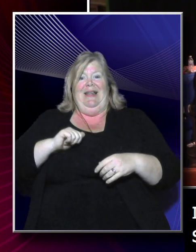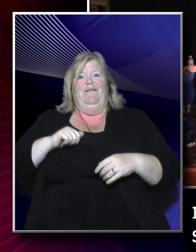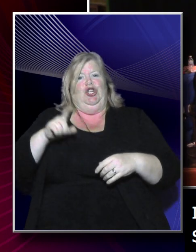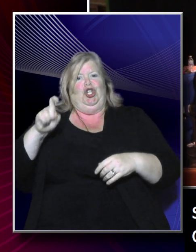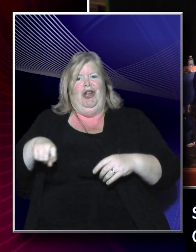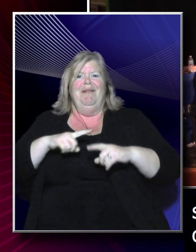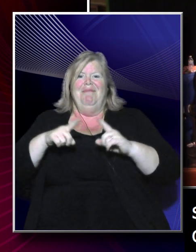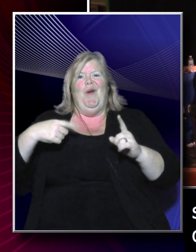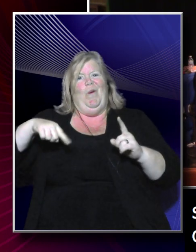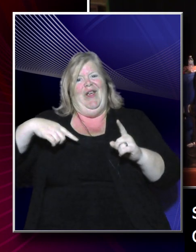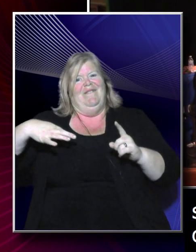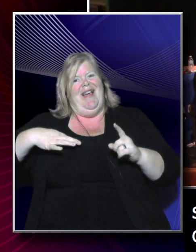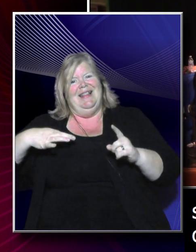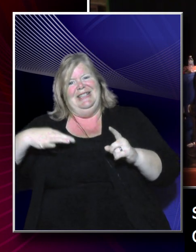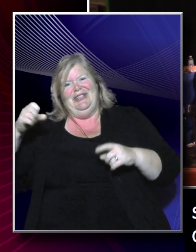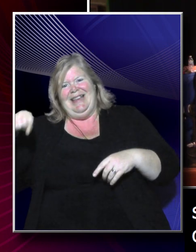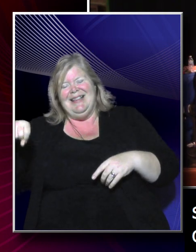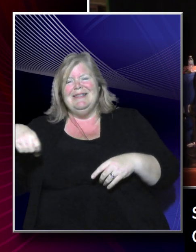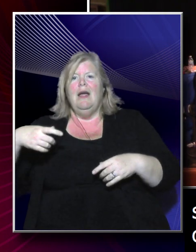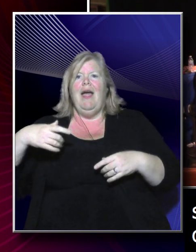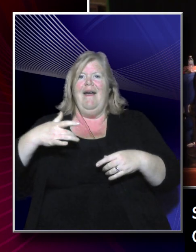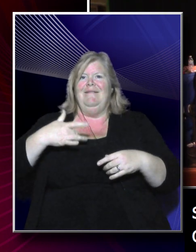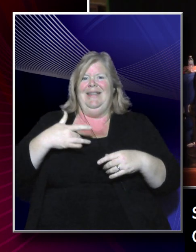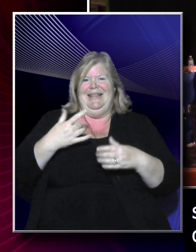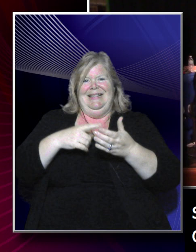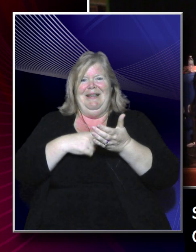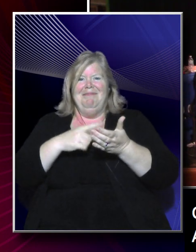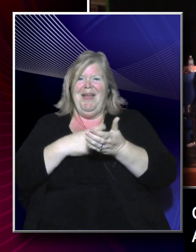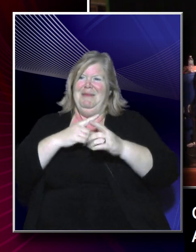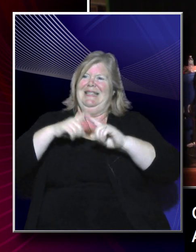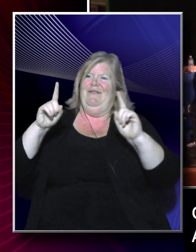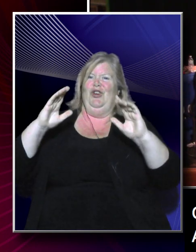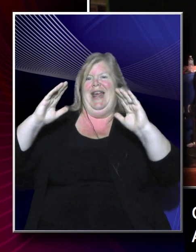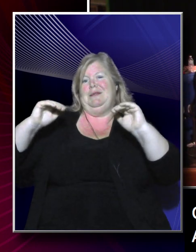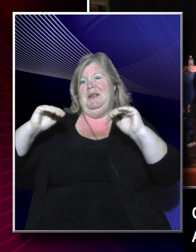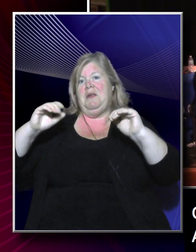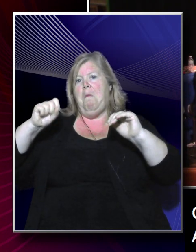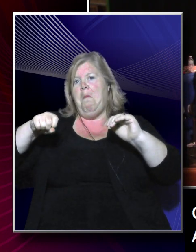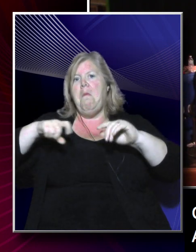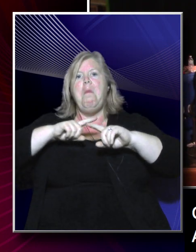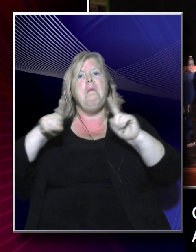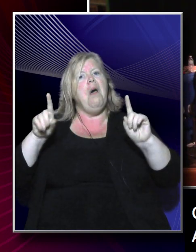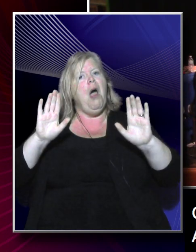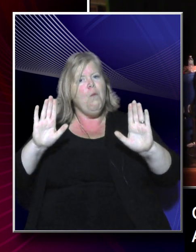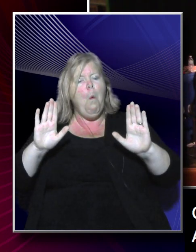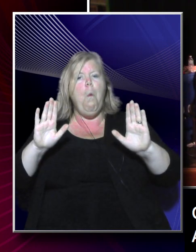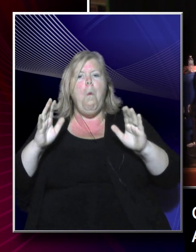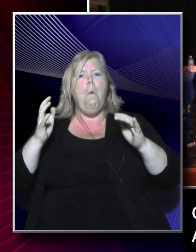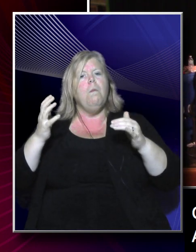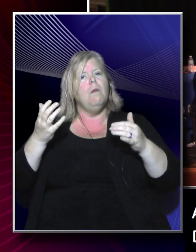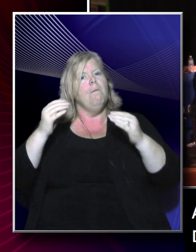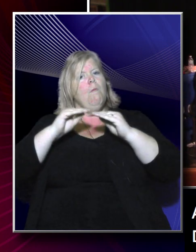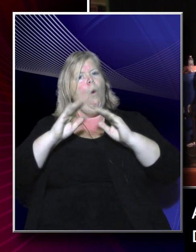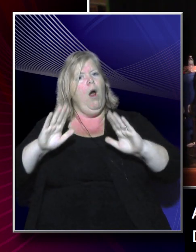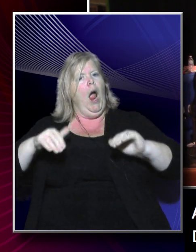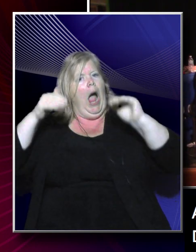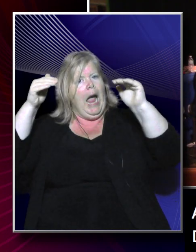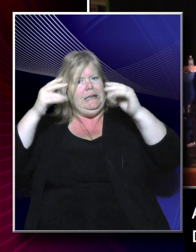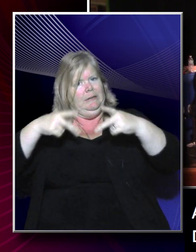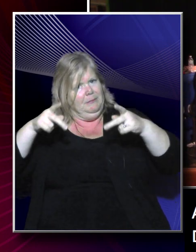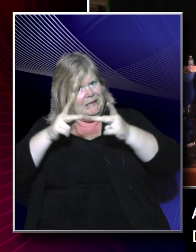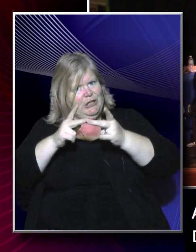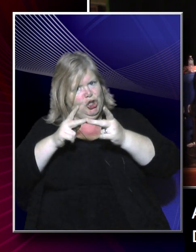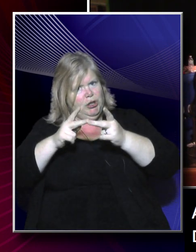volunteer side, I just feel sometimes there's a little bit of a different expectation, but this is definitely a heightened position on the board for